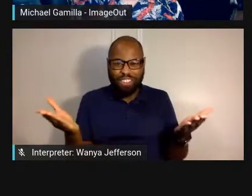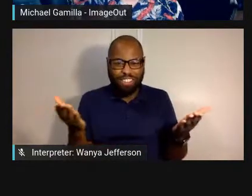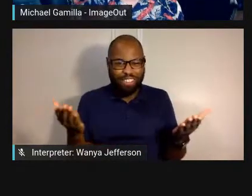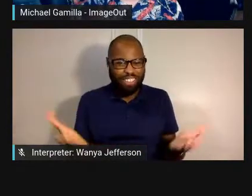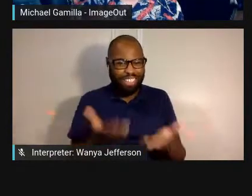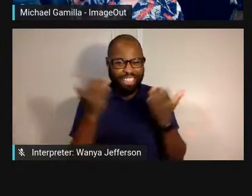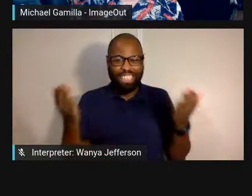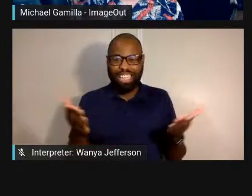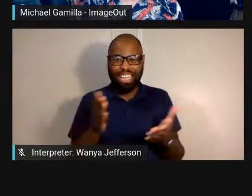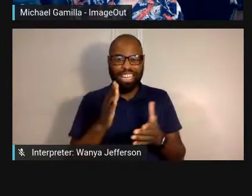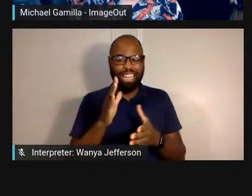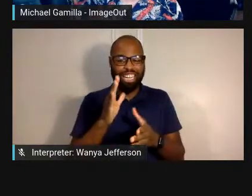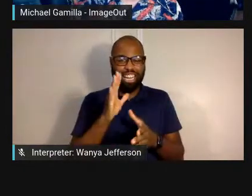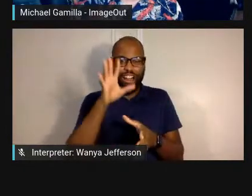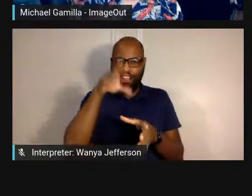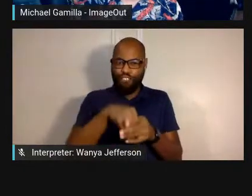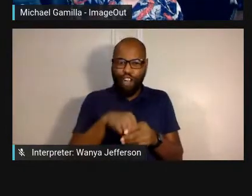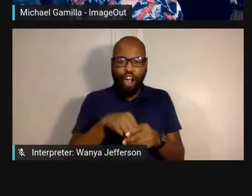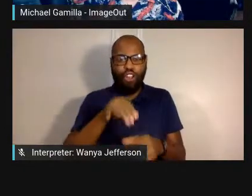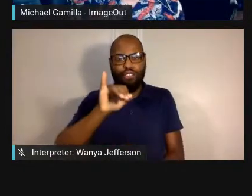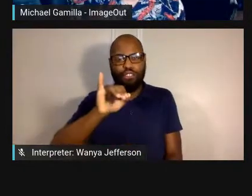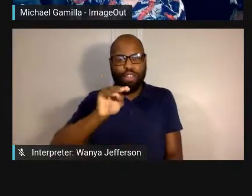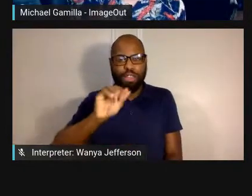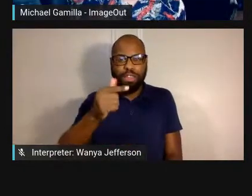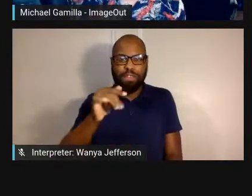you be part of Image Out. And,